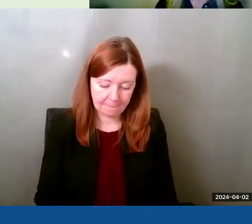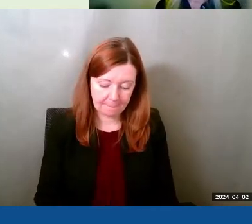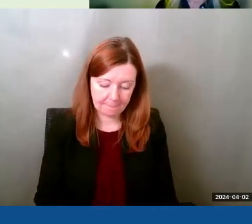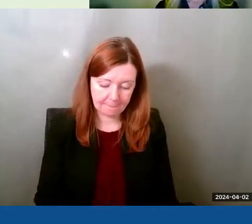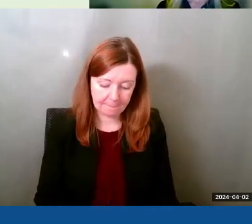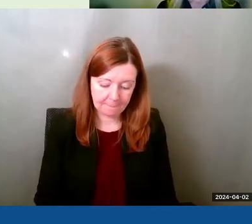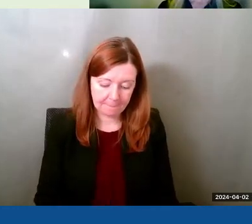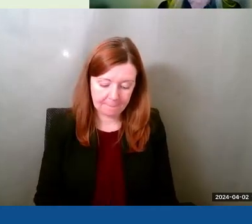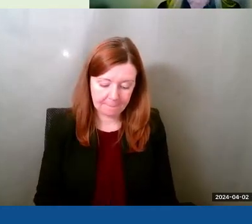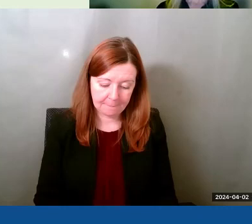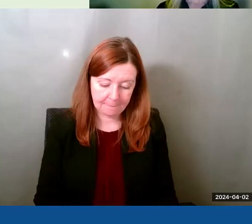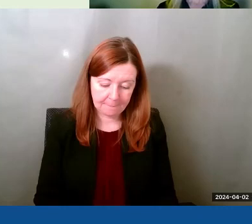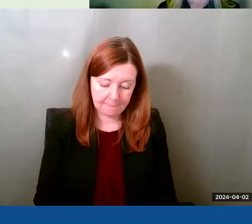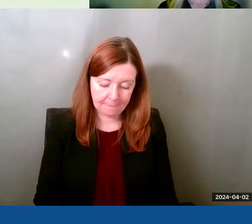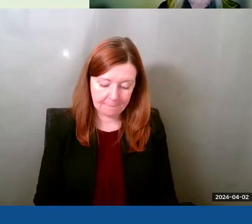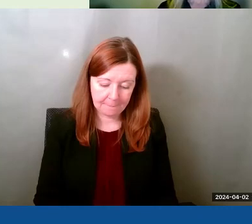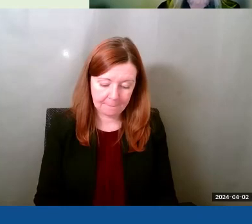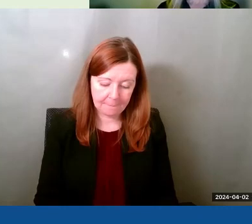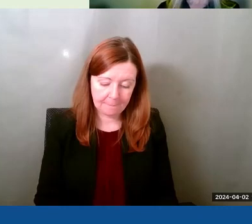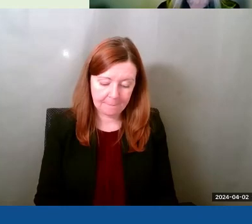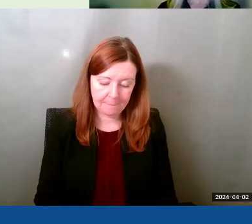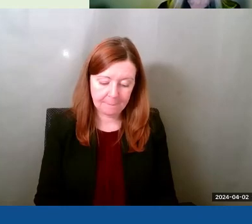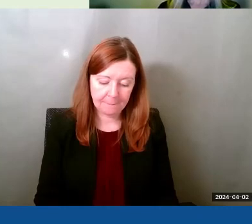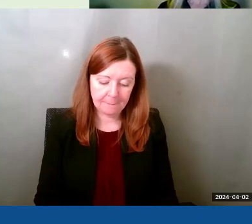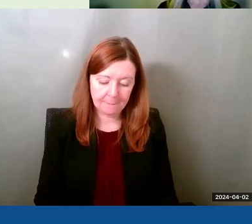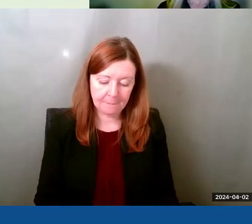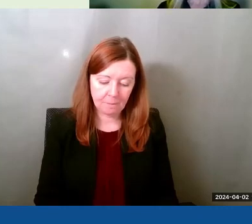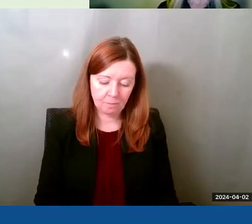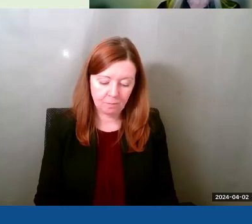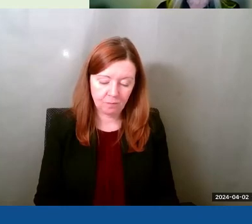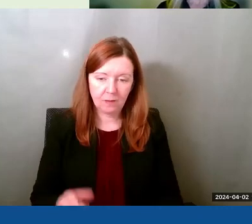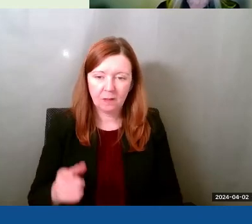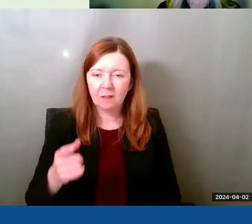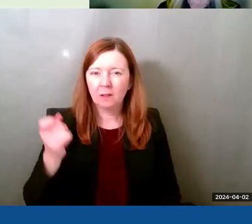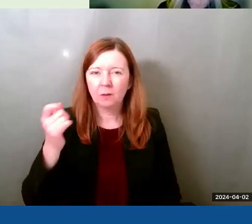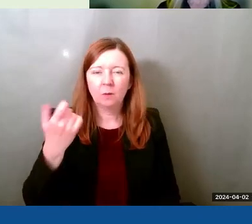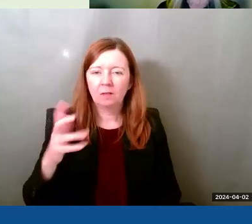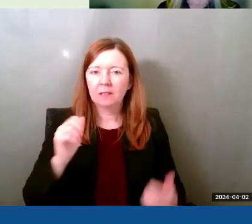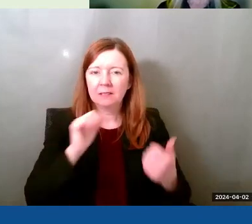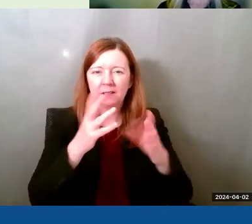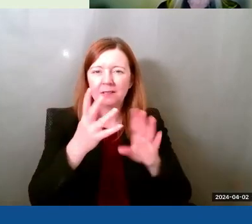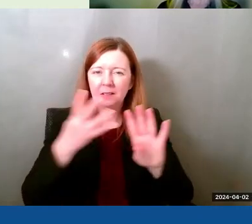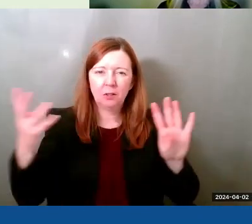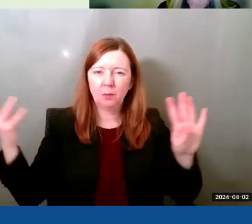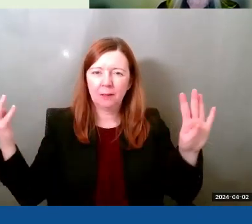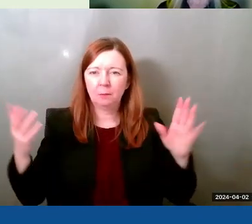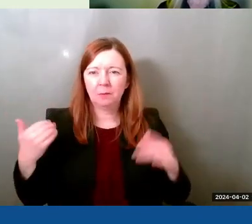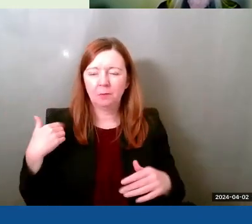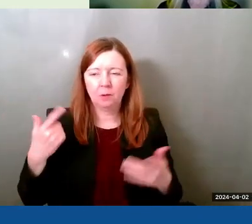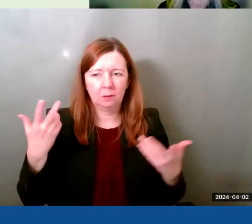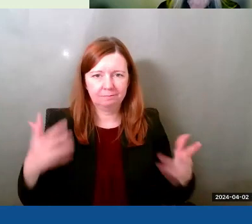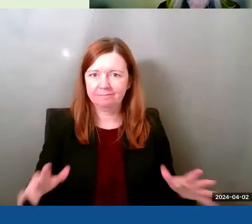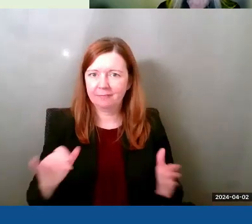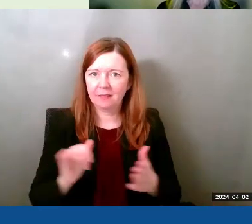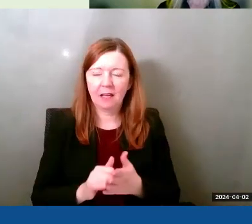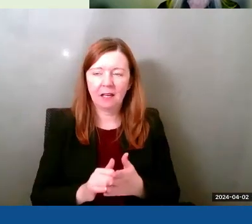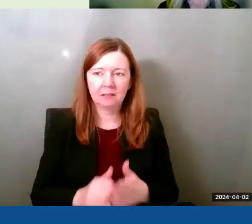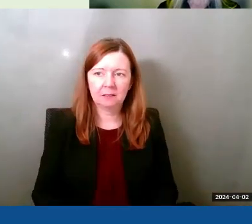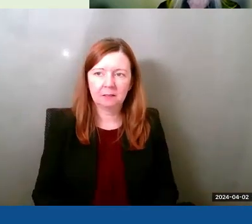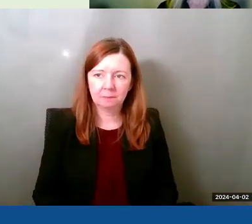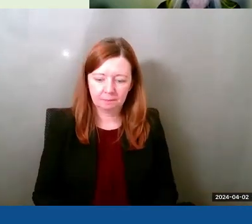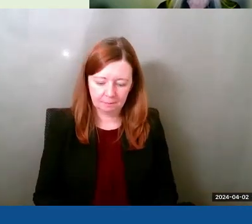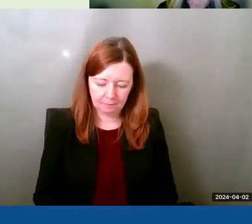Talked about, you had addressed the security and the queuing, I think, before. So I think we got that. We had that